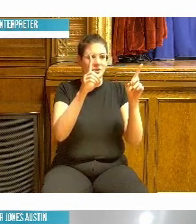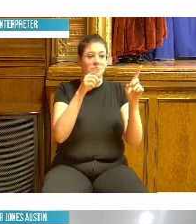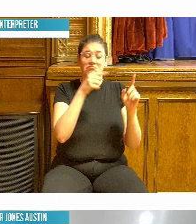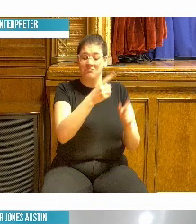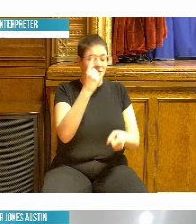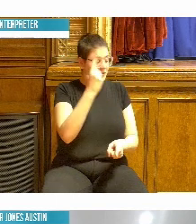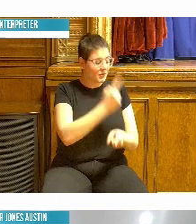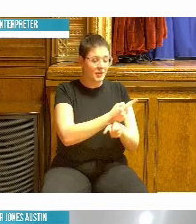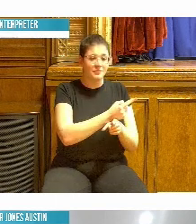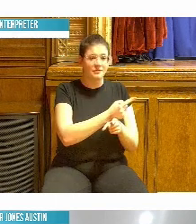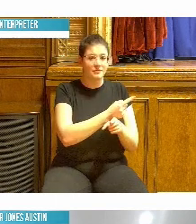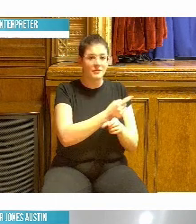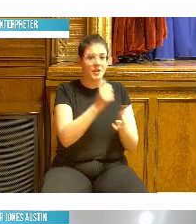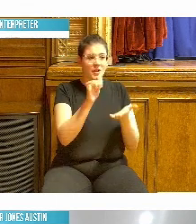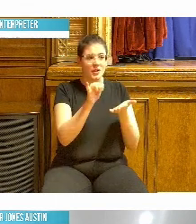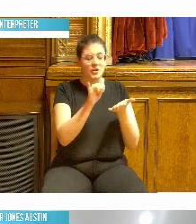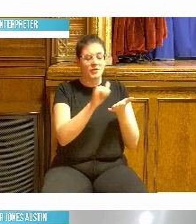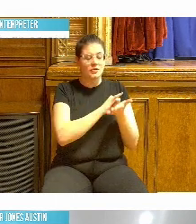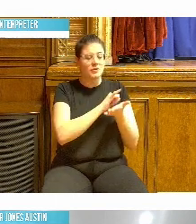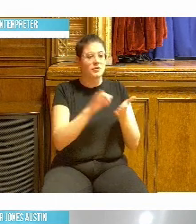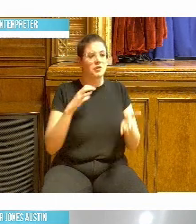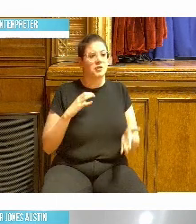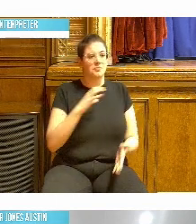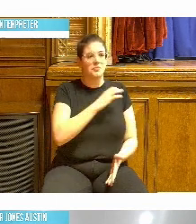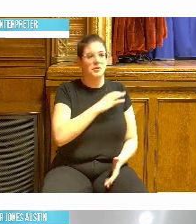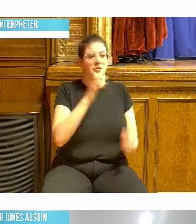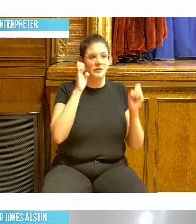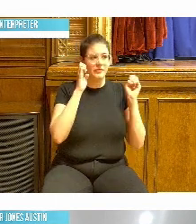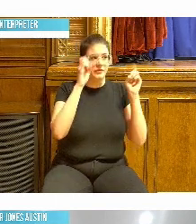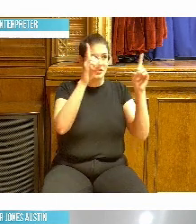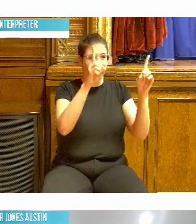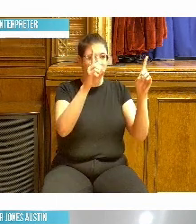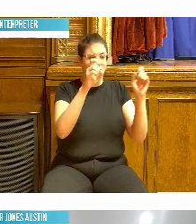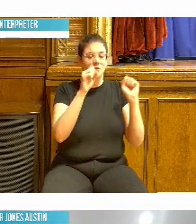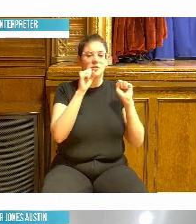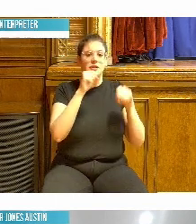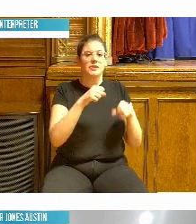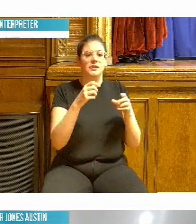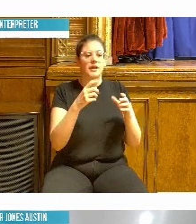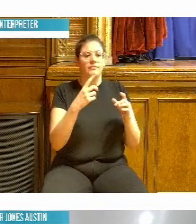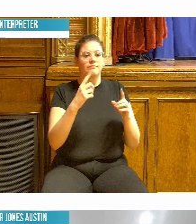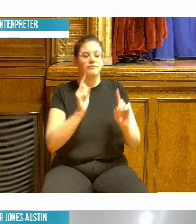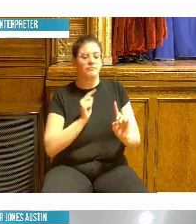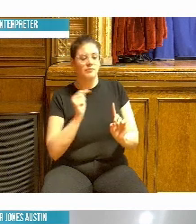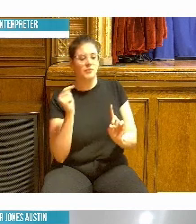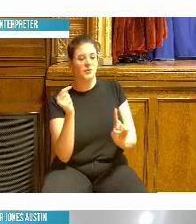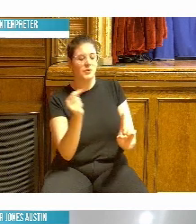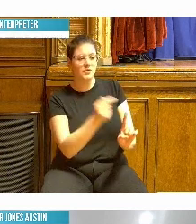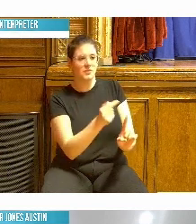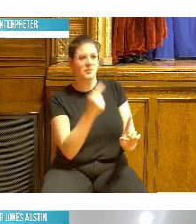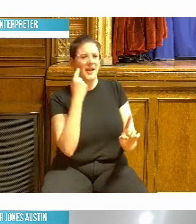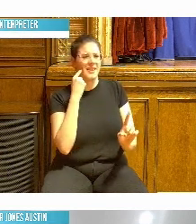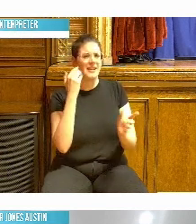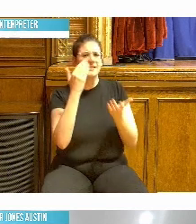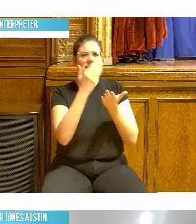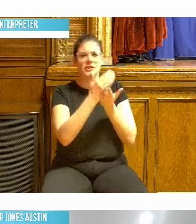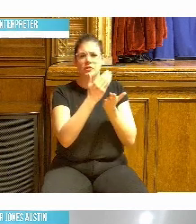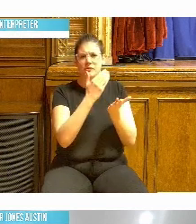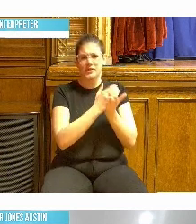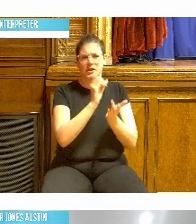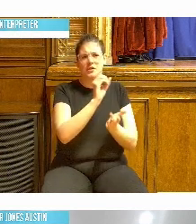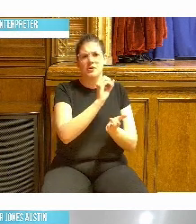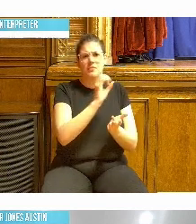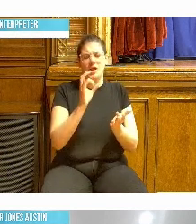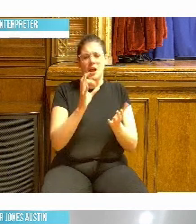correct. The New York Commissioner of Education can direct them towards I think it's the curriculum of inclusion.